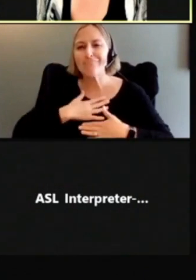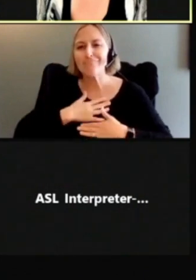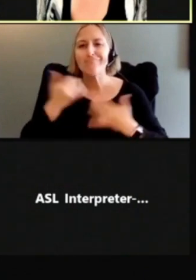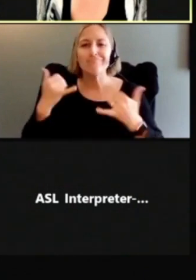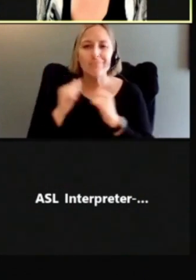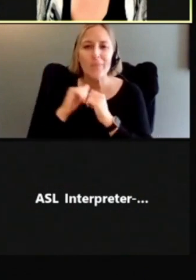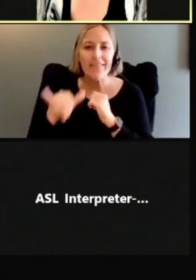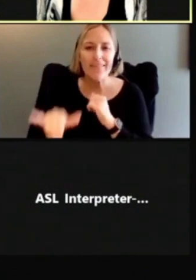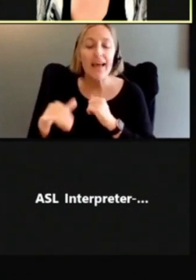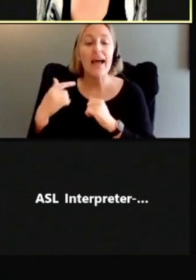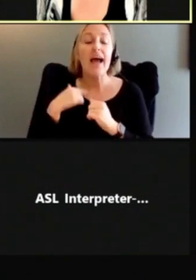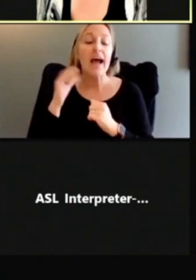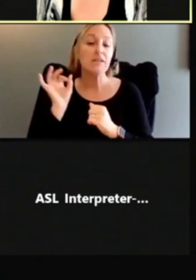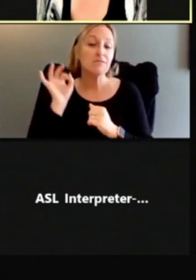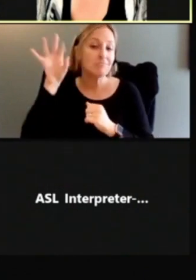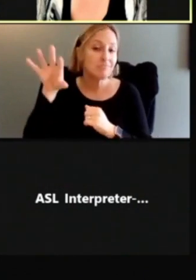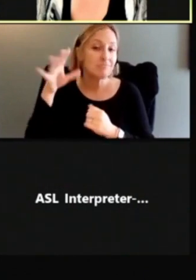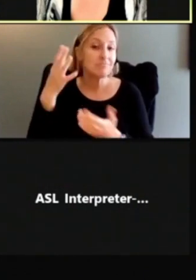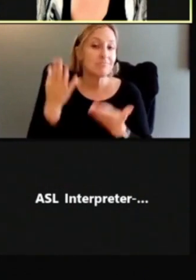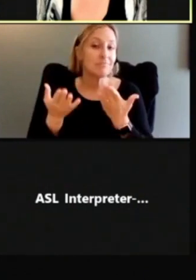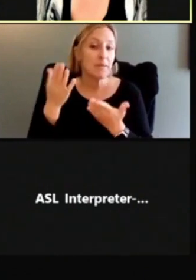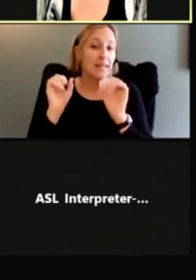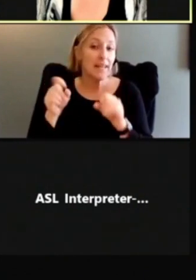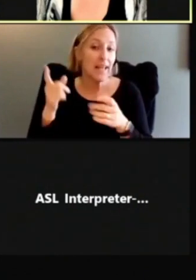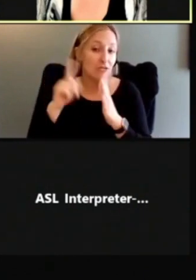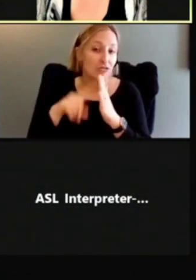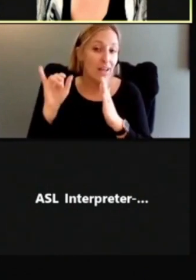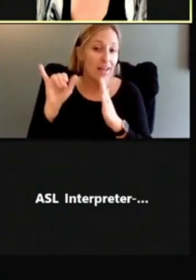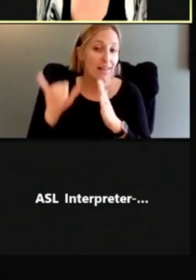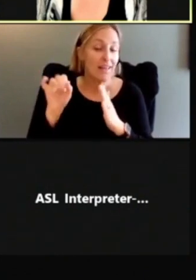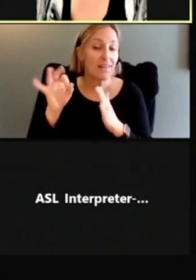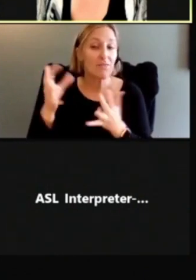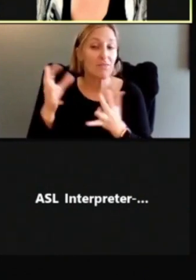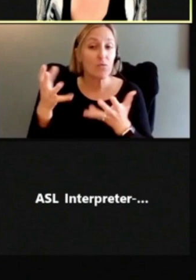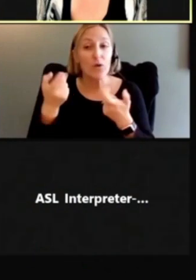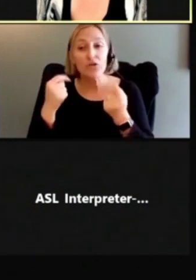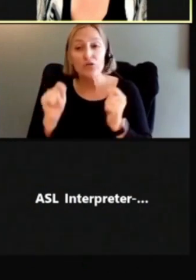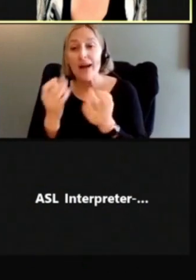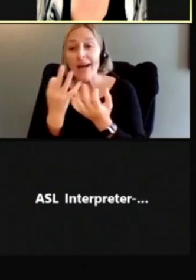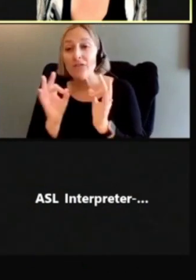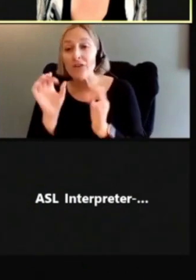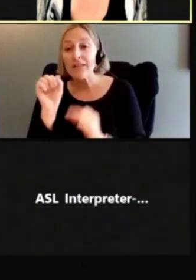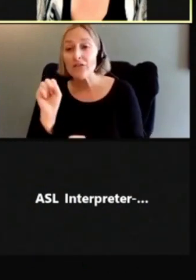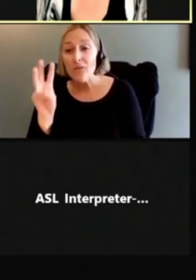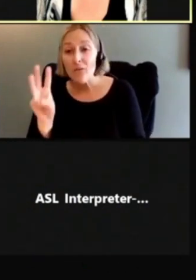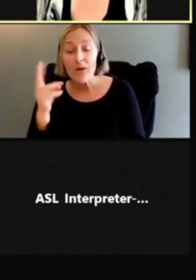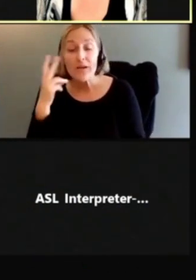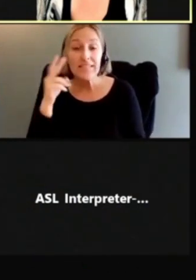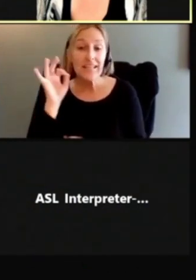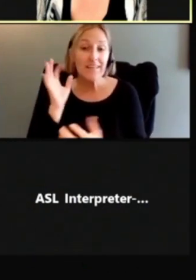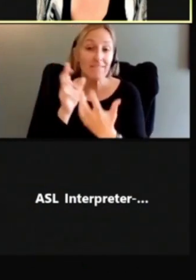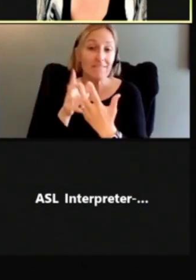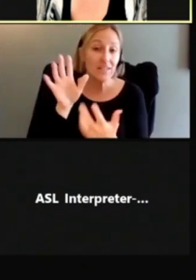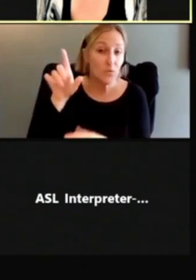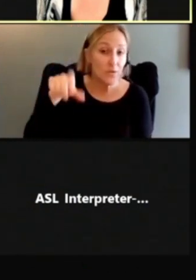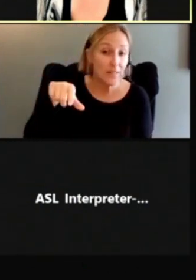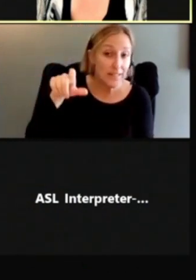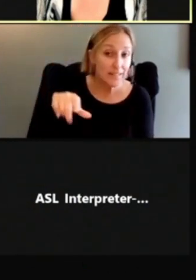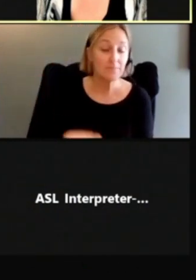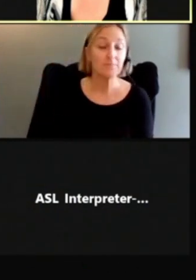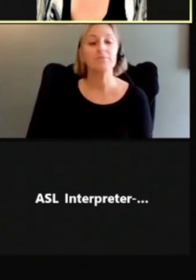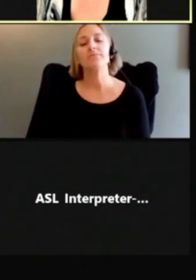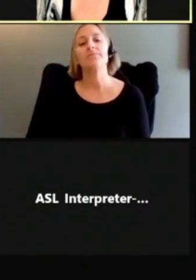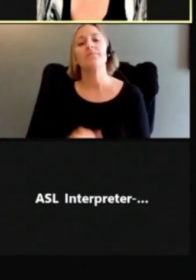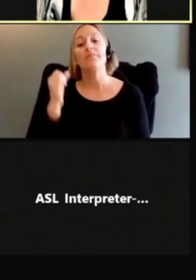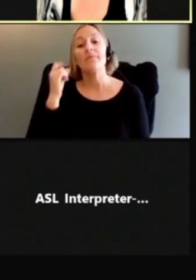suggest checking out Moodle if you want to try a free software and see if it works for you. And then there are all